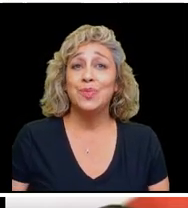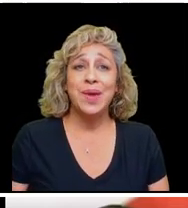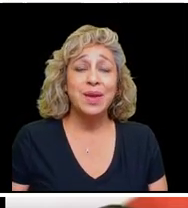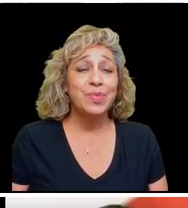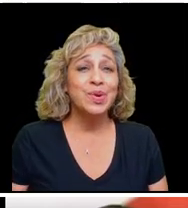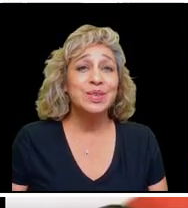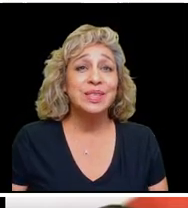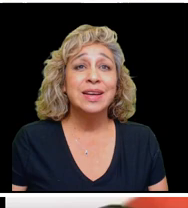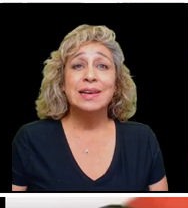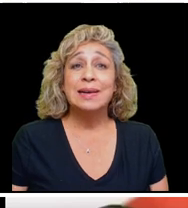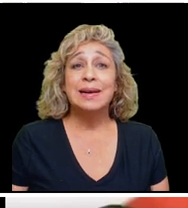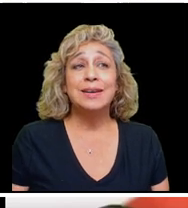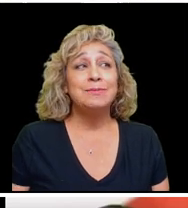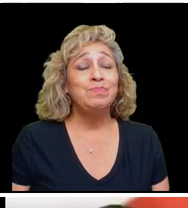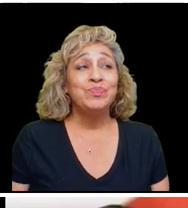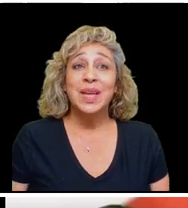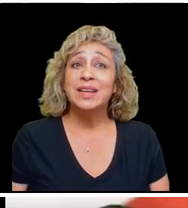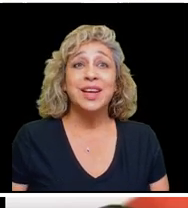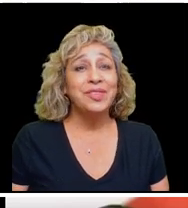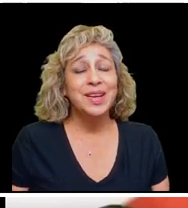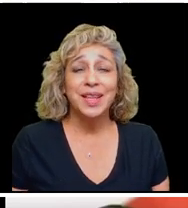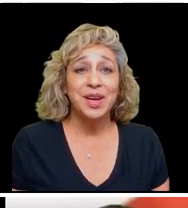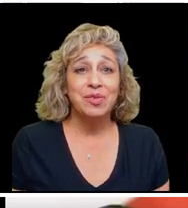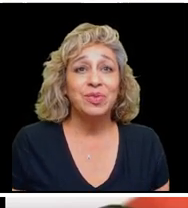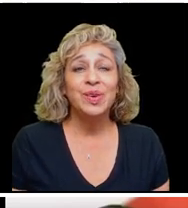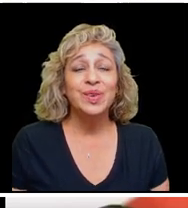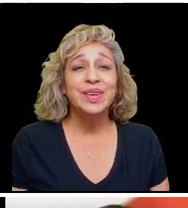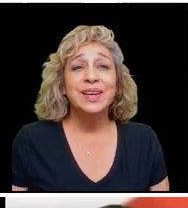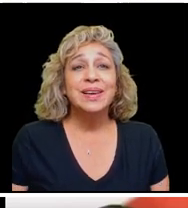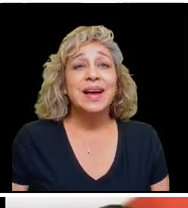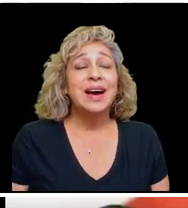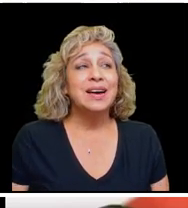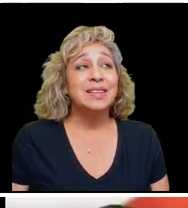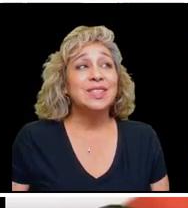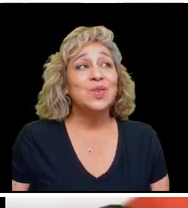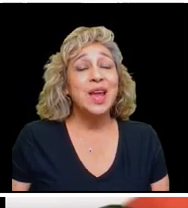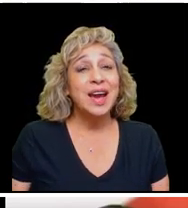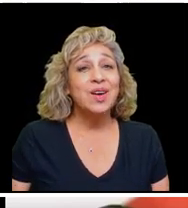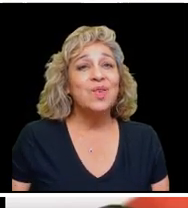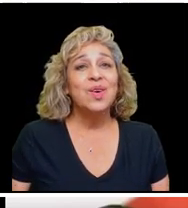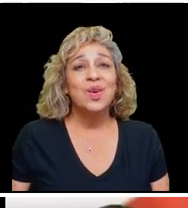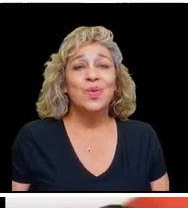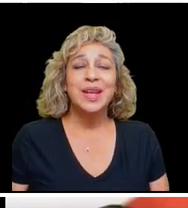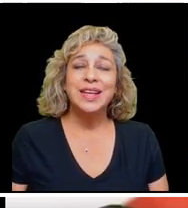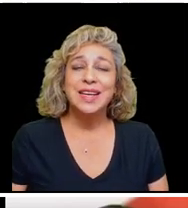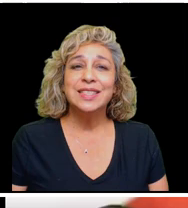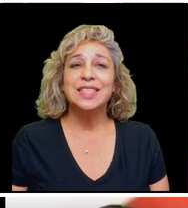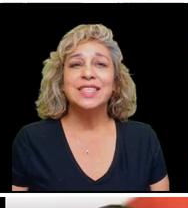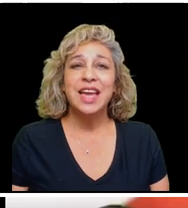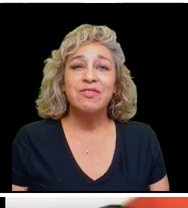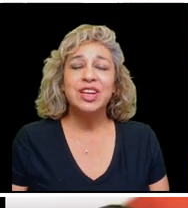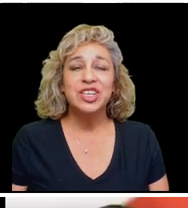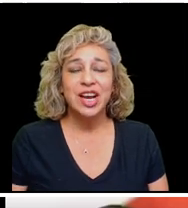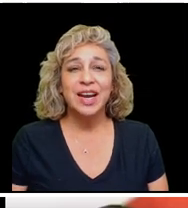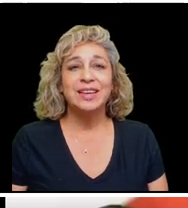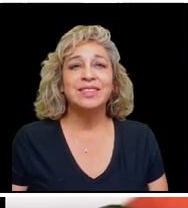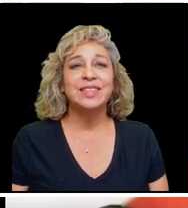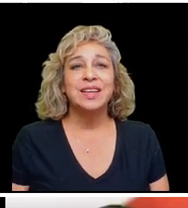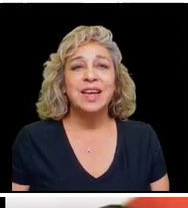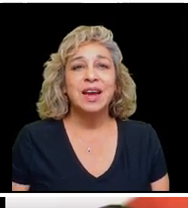pencils no papers and definitely no food so now what he does is every